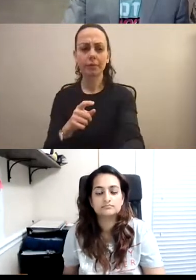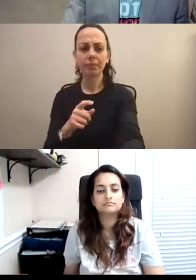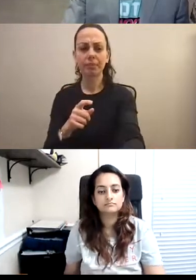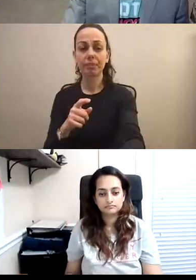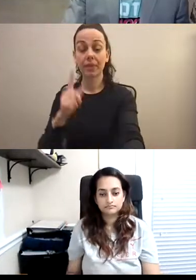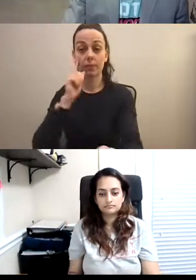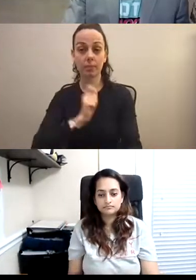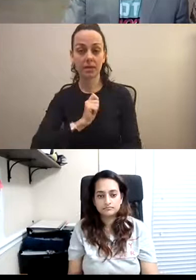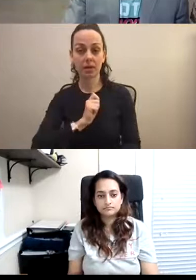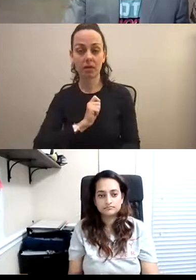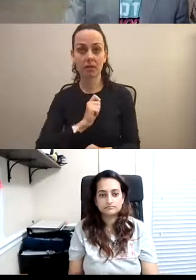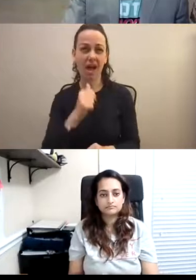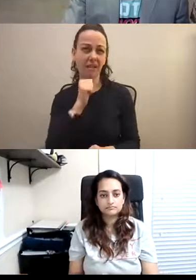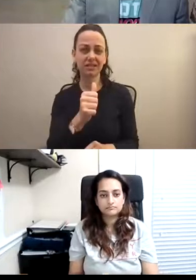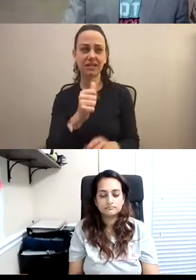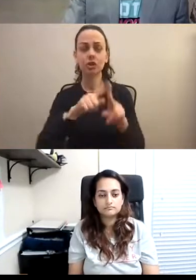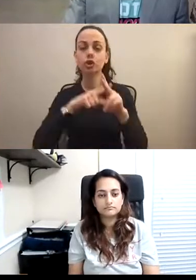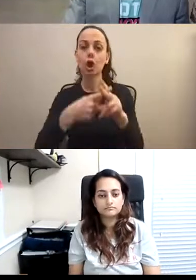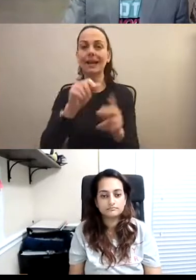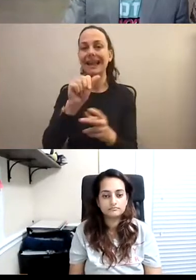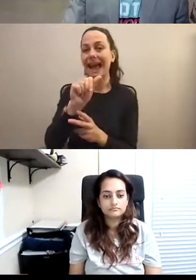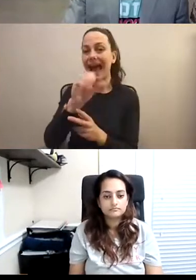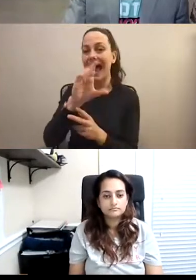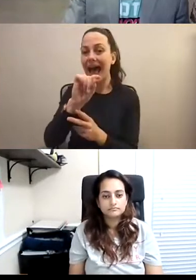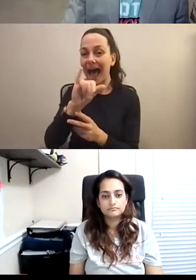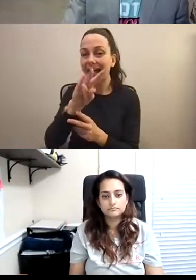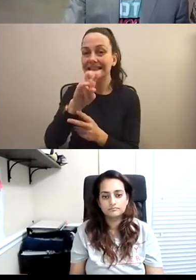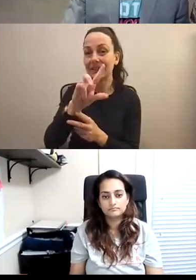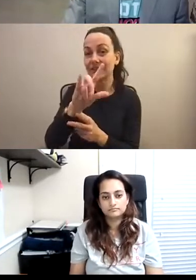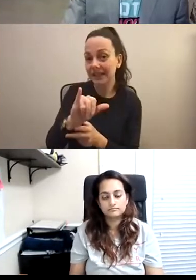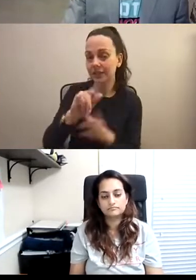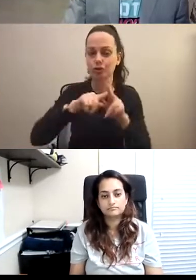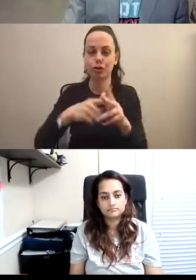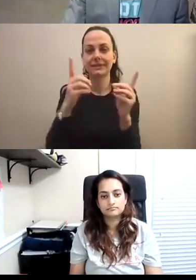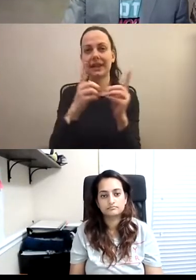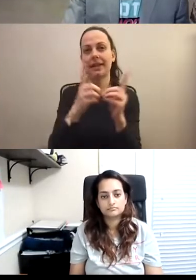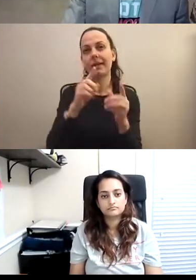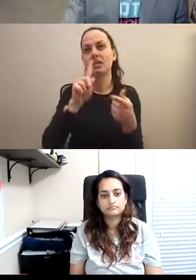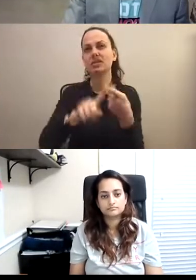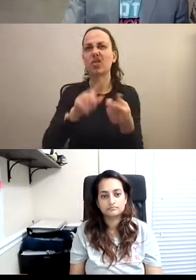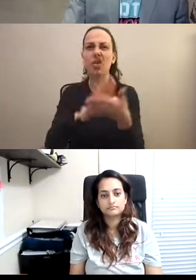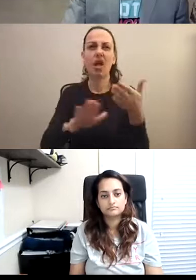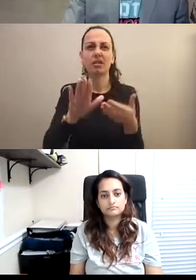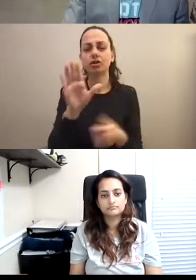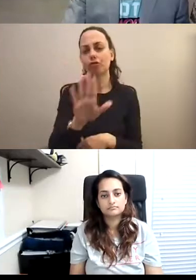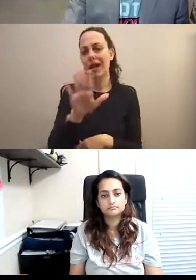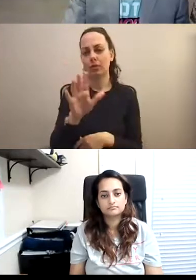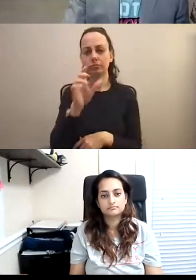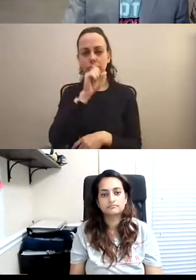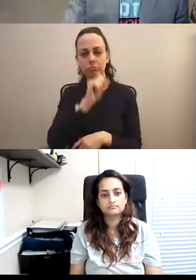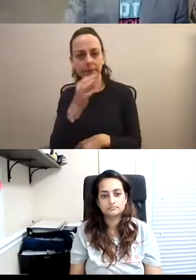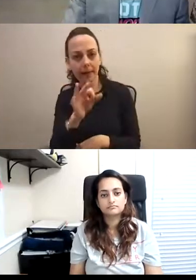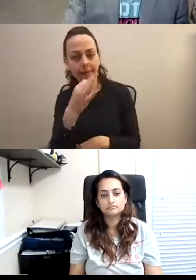I didn't start actively dating until I got to college, so around like 19, 20